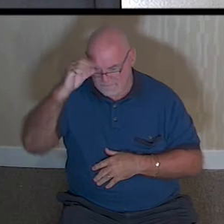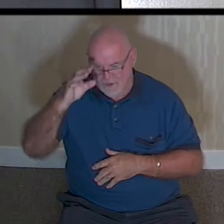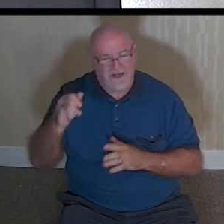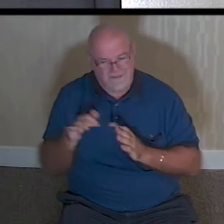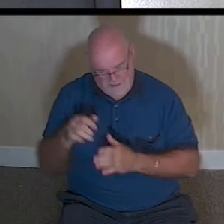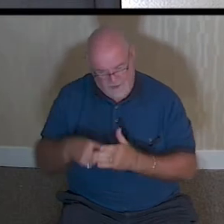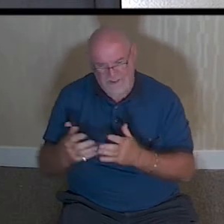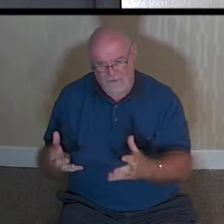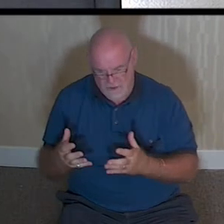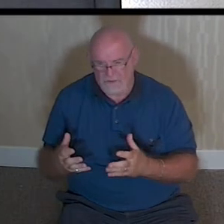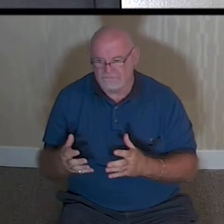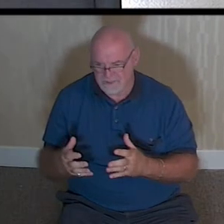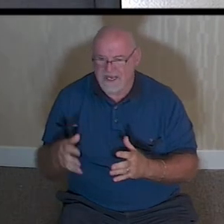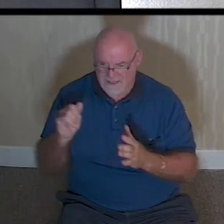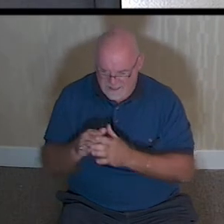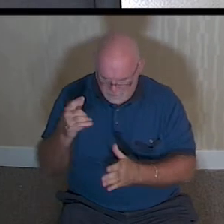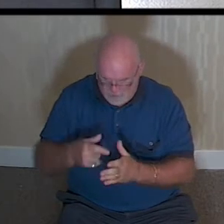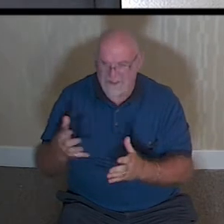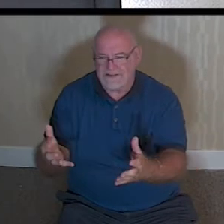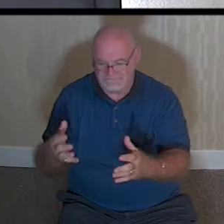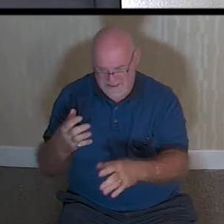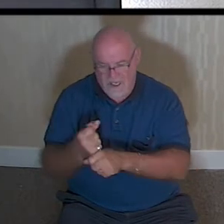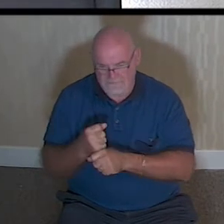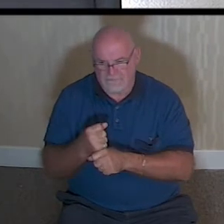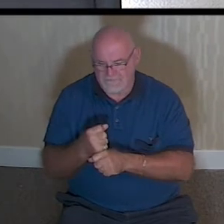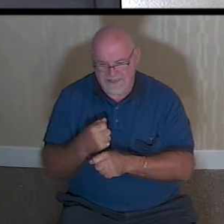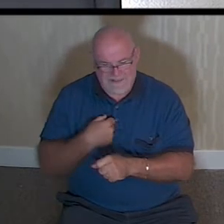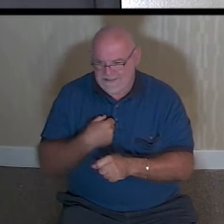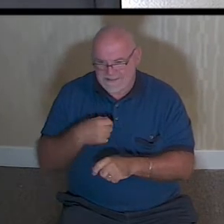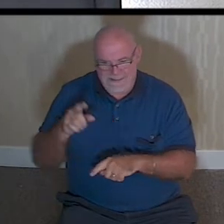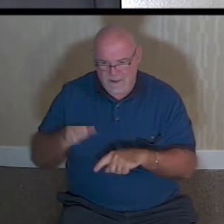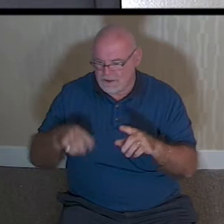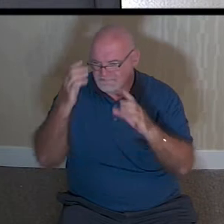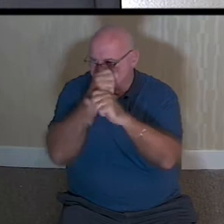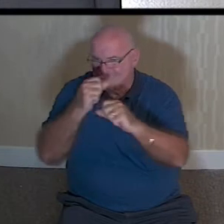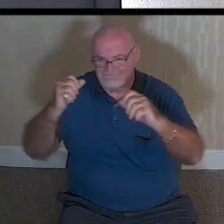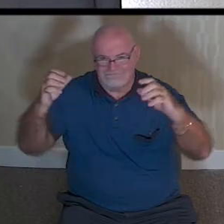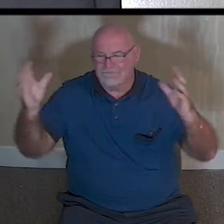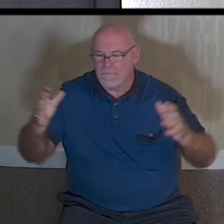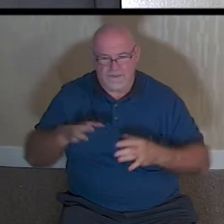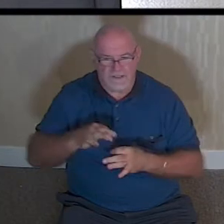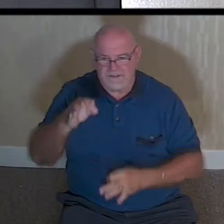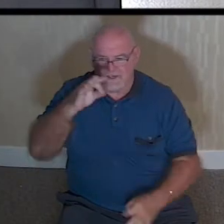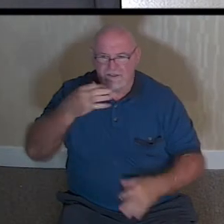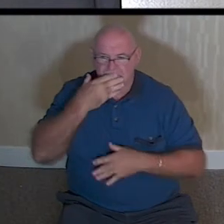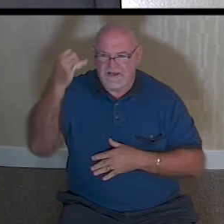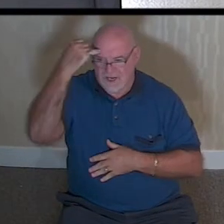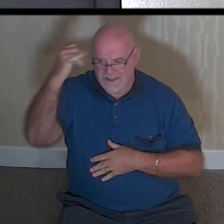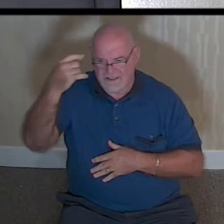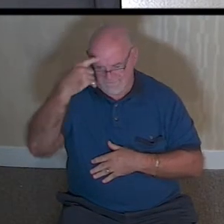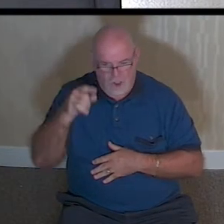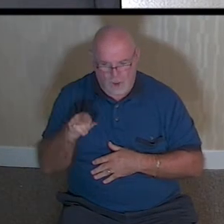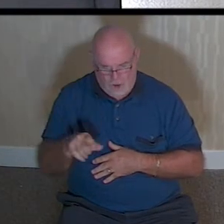wanted. And that's what she got. She couldn't envision Spirit's better idea for